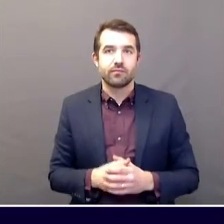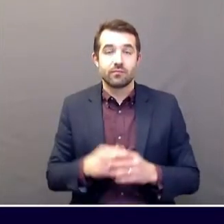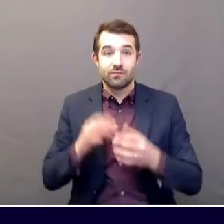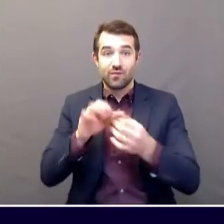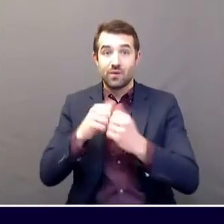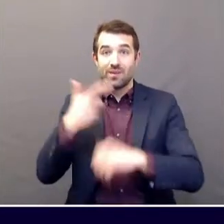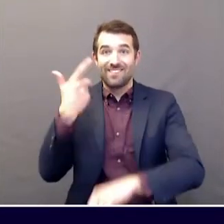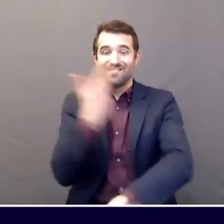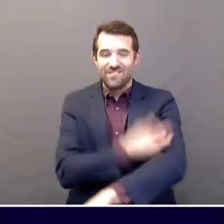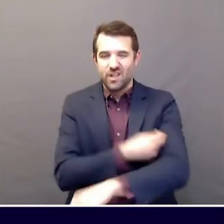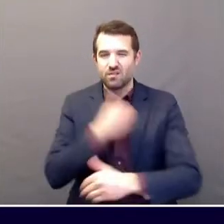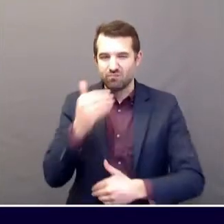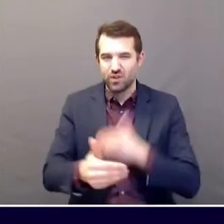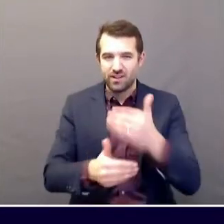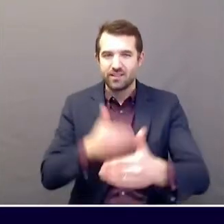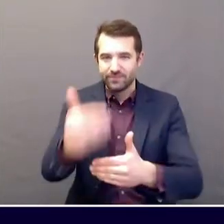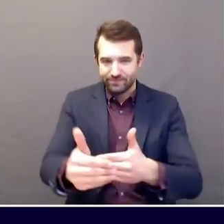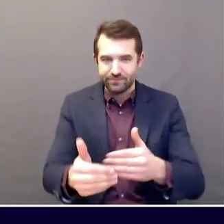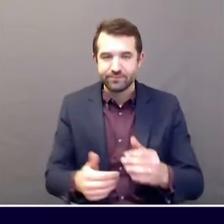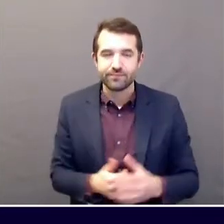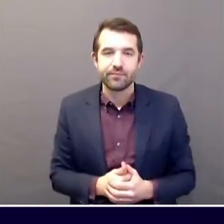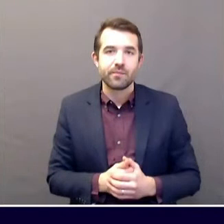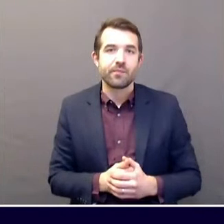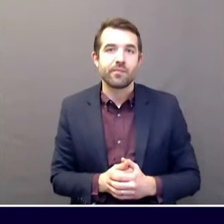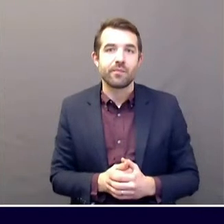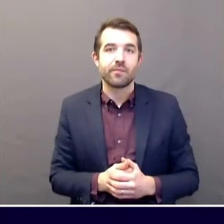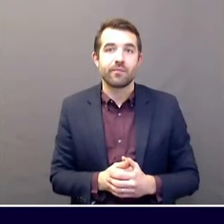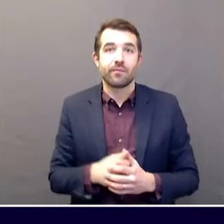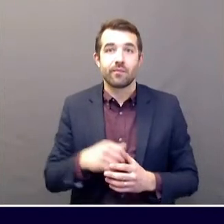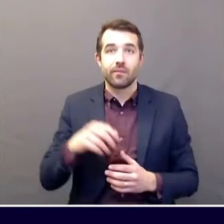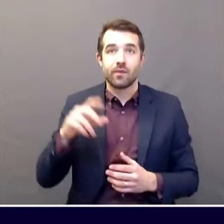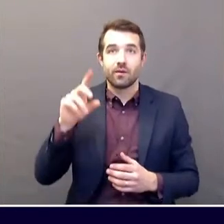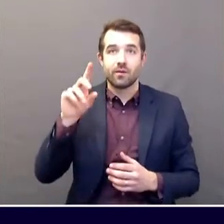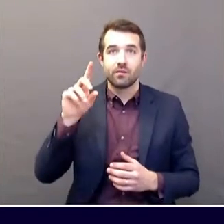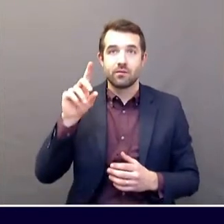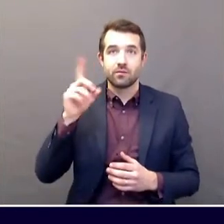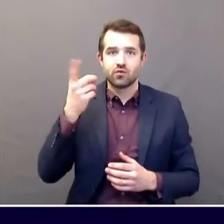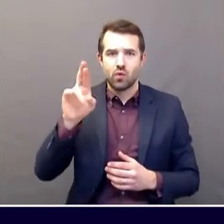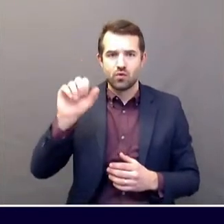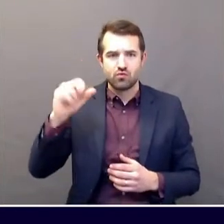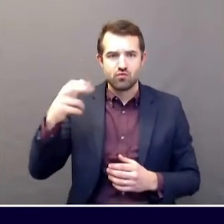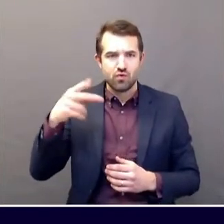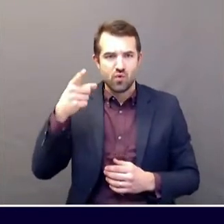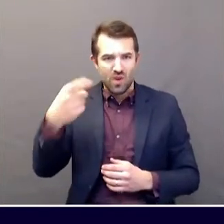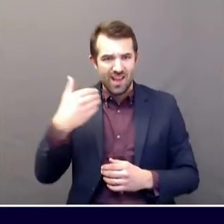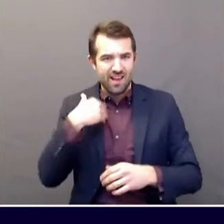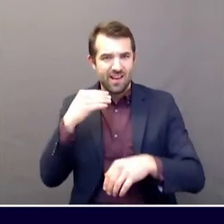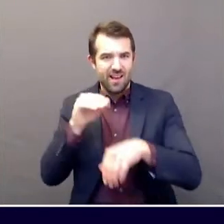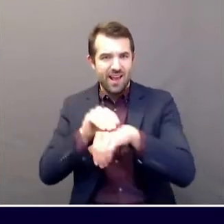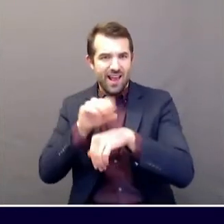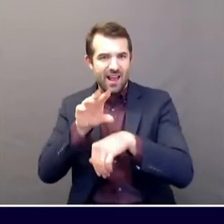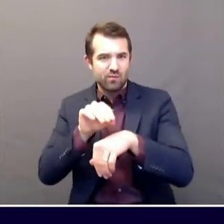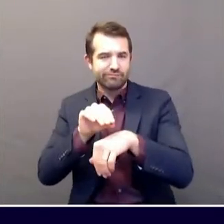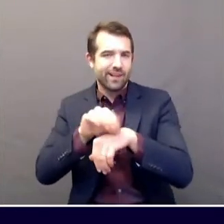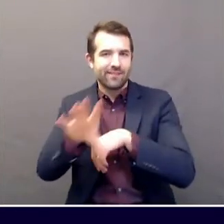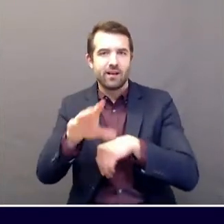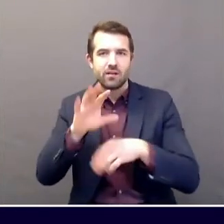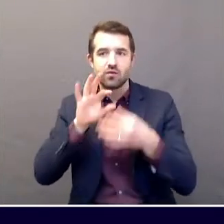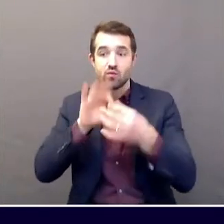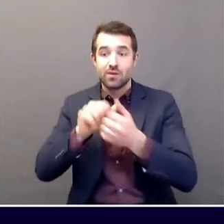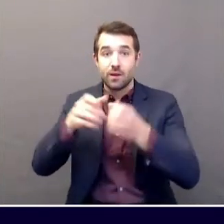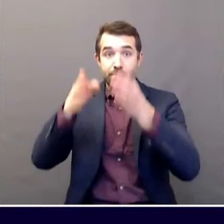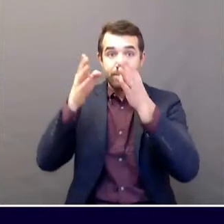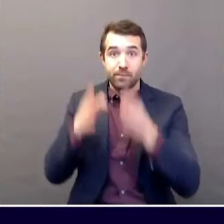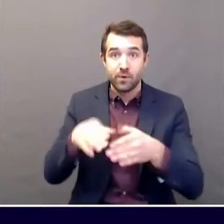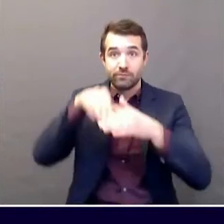process. Dr. Shaw, is there advice that you have for people when they go to a community center or they go to